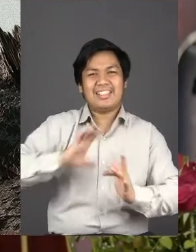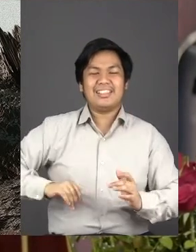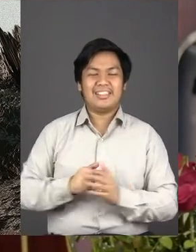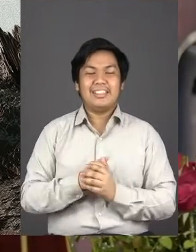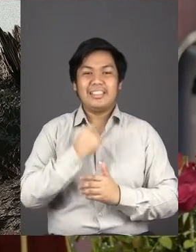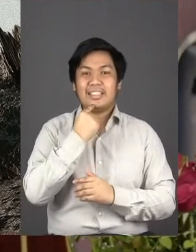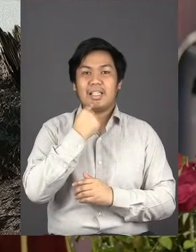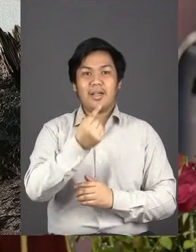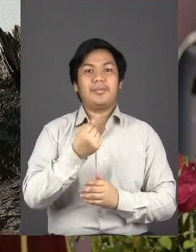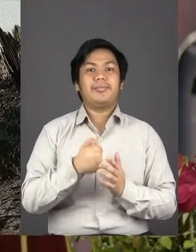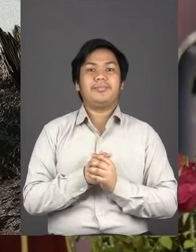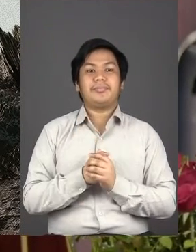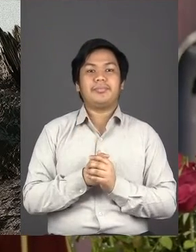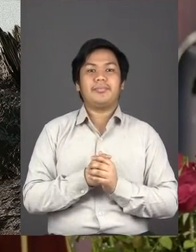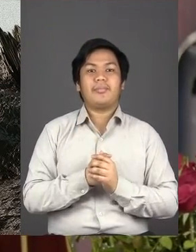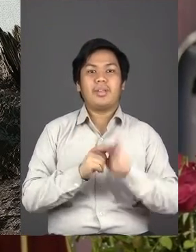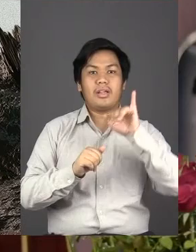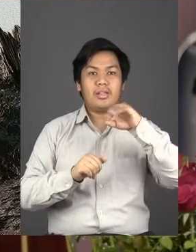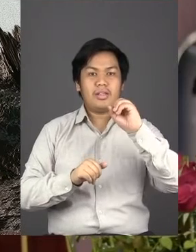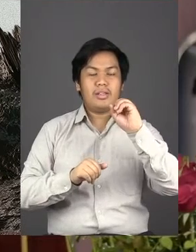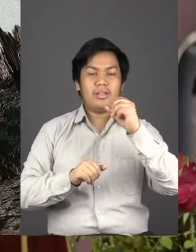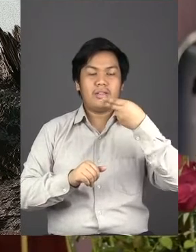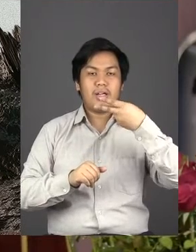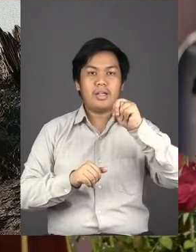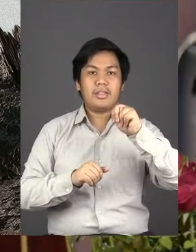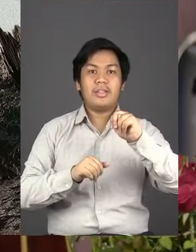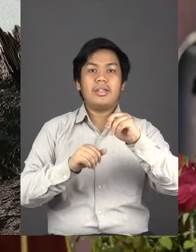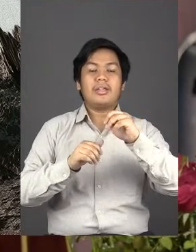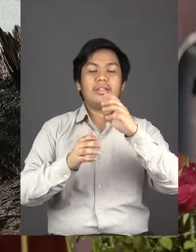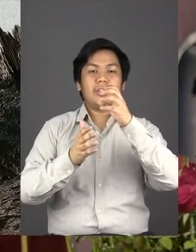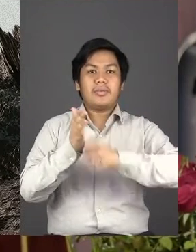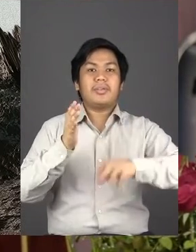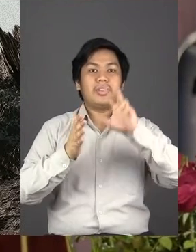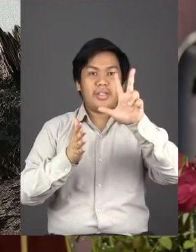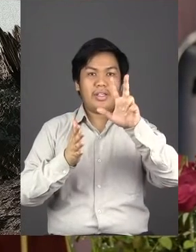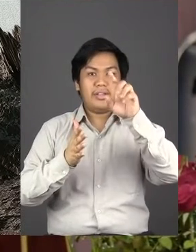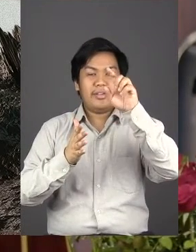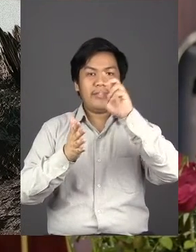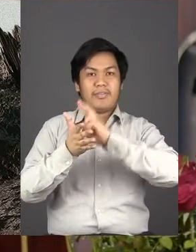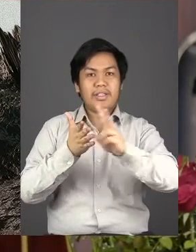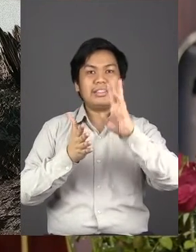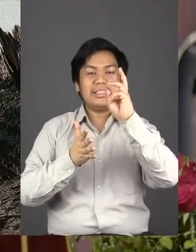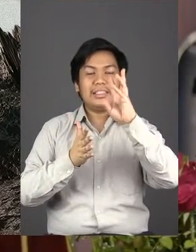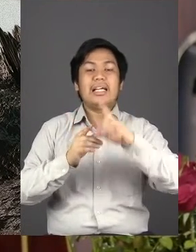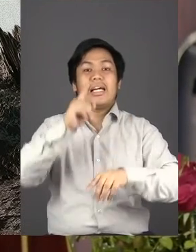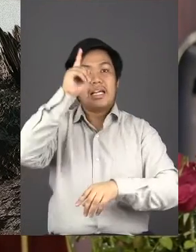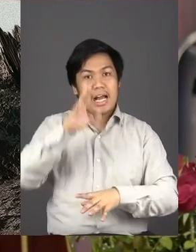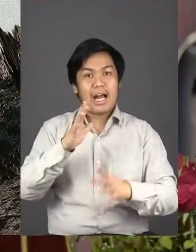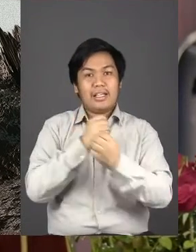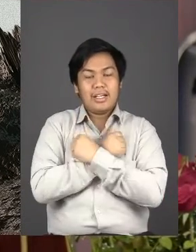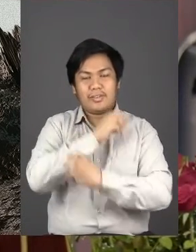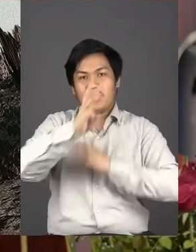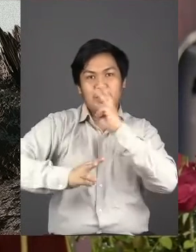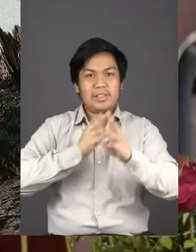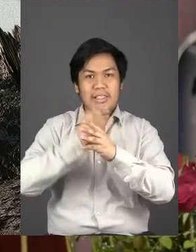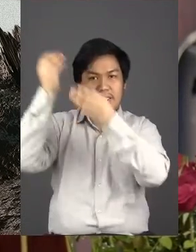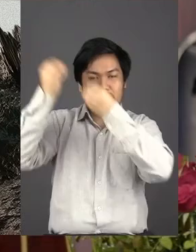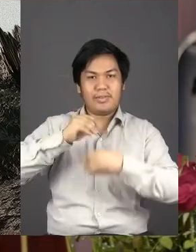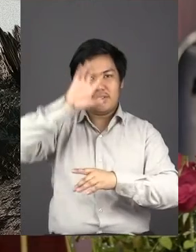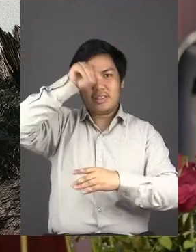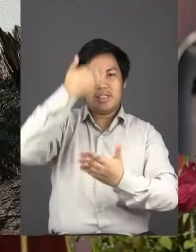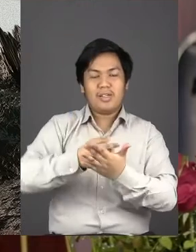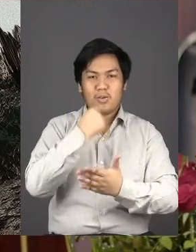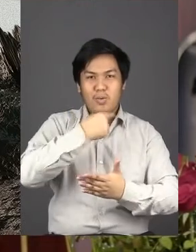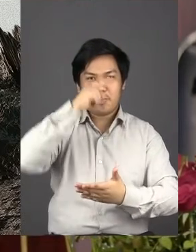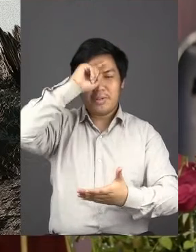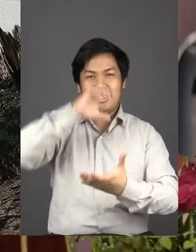niya kasi, sa John 3:16, alam niyo po yon, for God so loved the world that He gave His only Son, that whoever